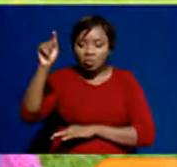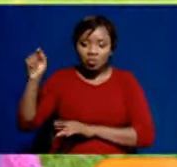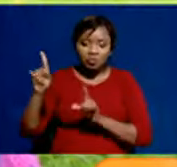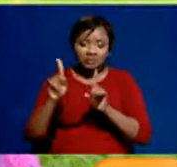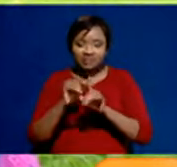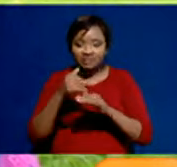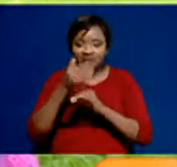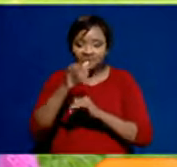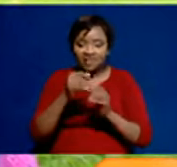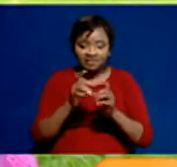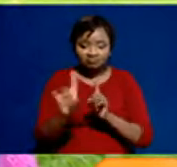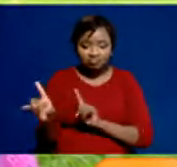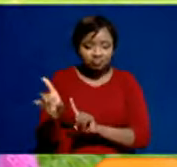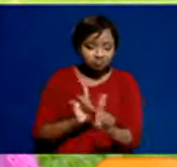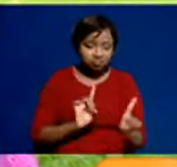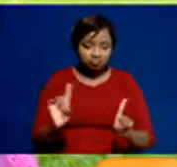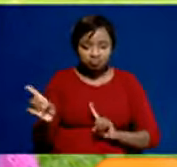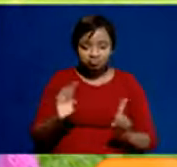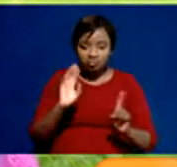ways. Because remember, even then,